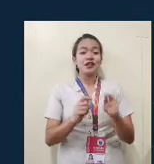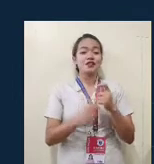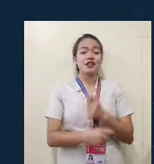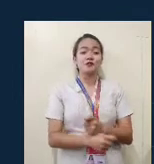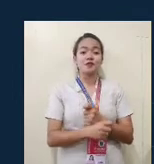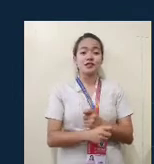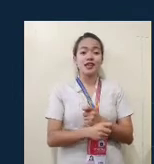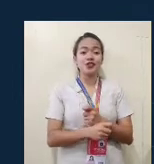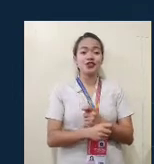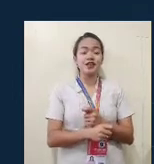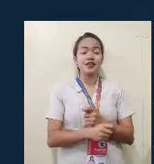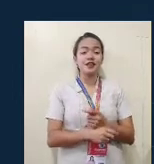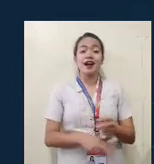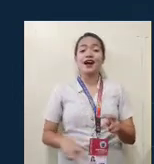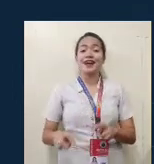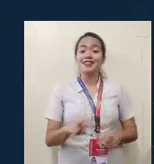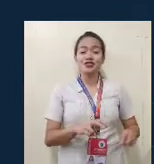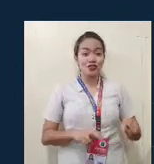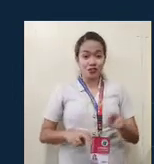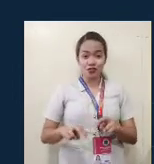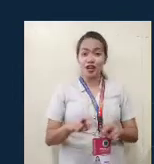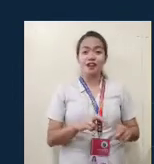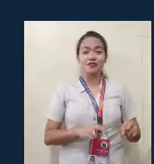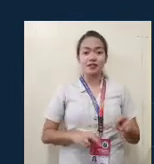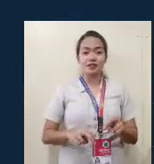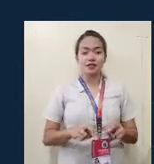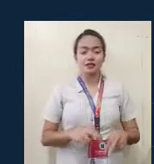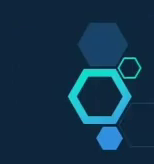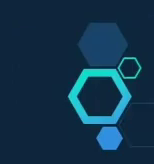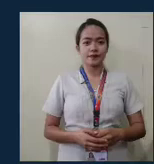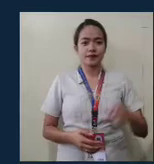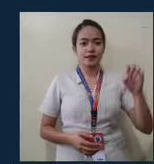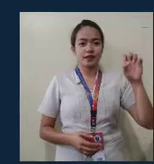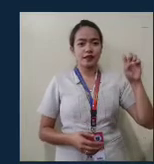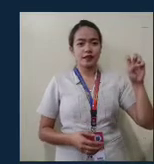transportation, and travel.